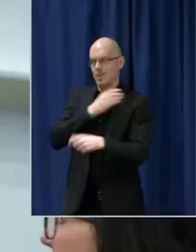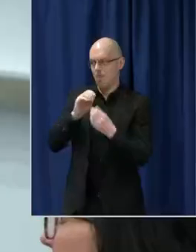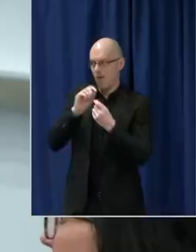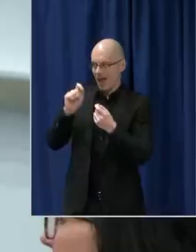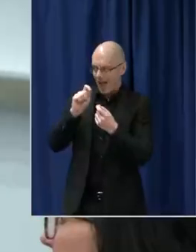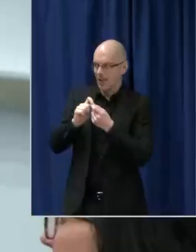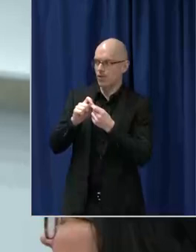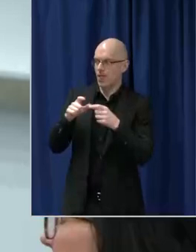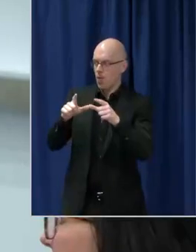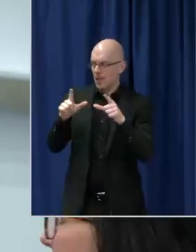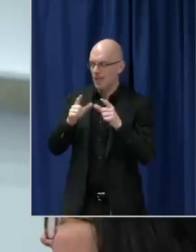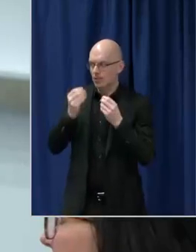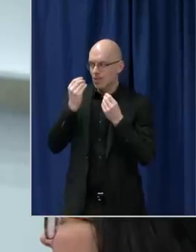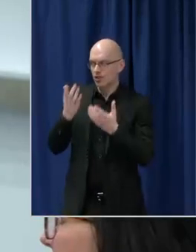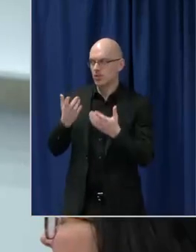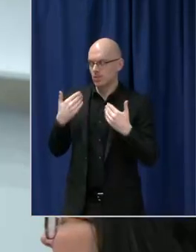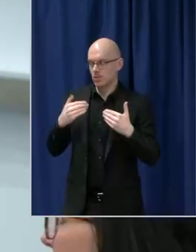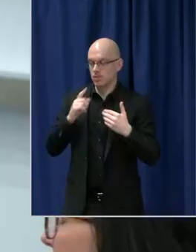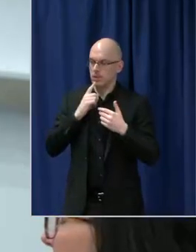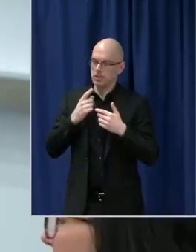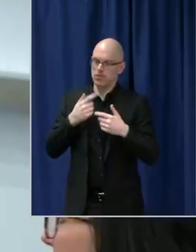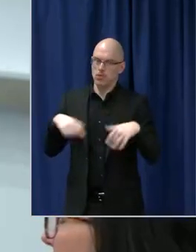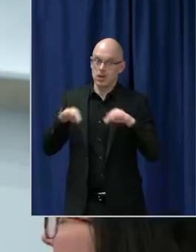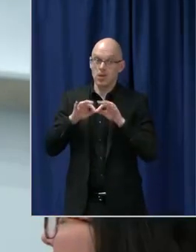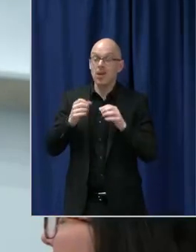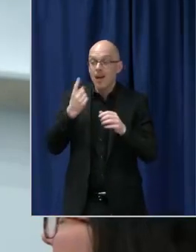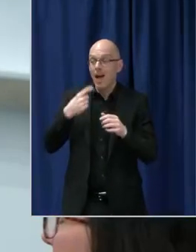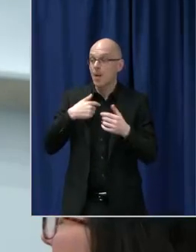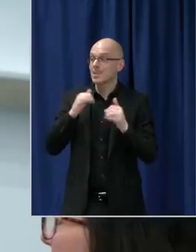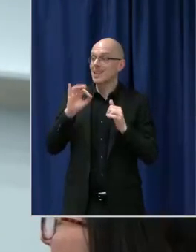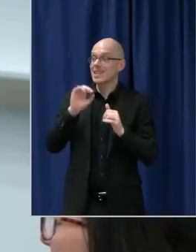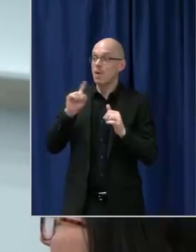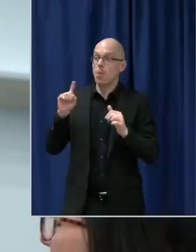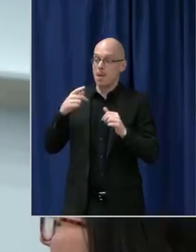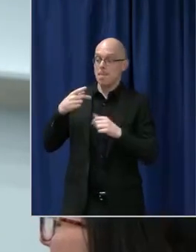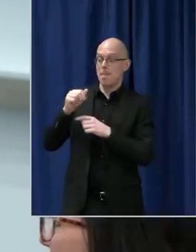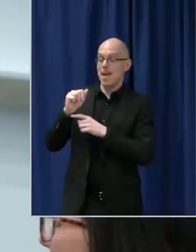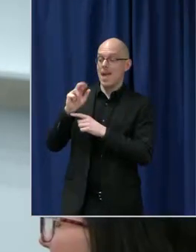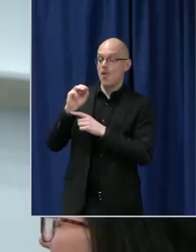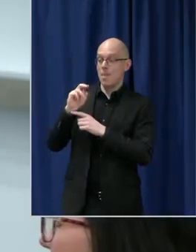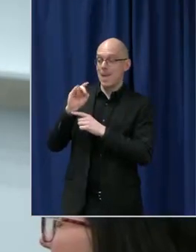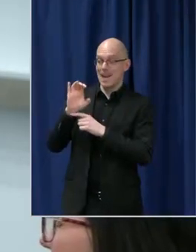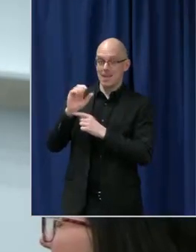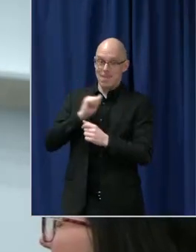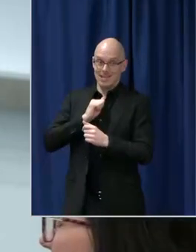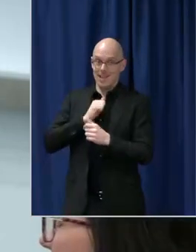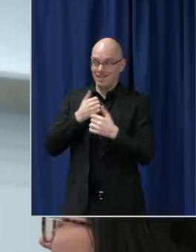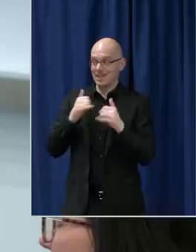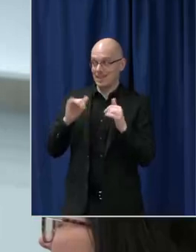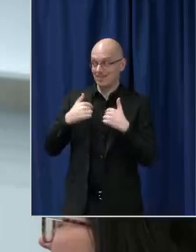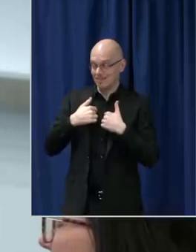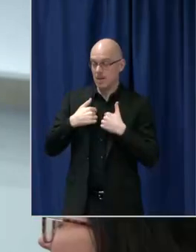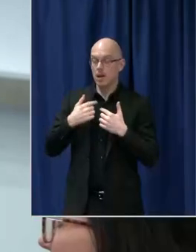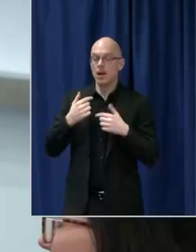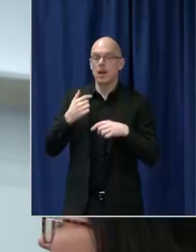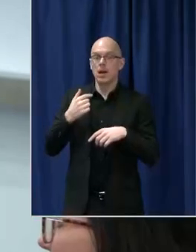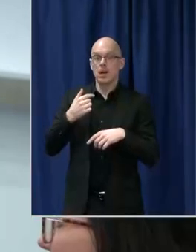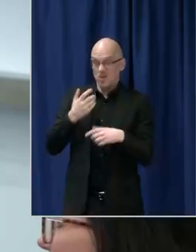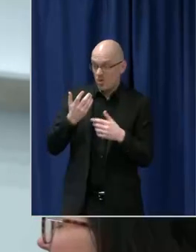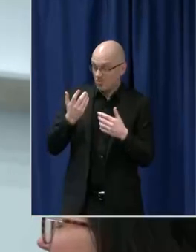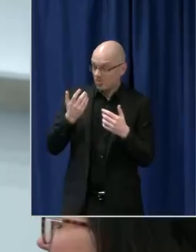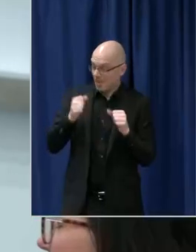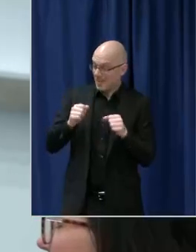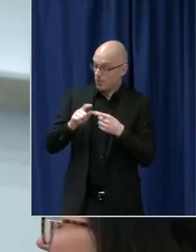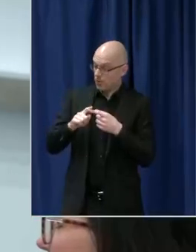incredibly critical. I'm still an active 911 response paramedic. Being able to locate your actual location with this